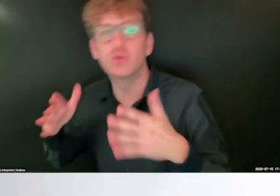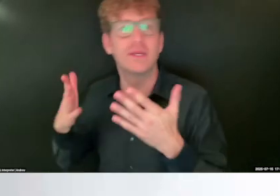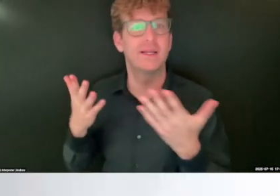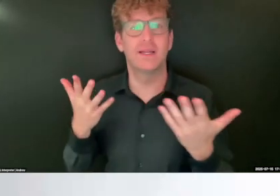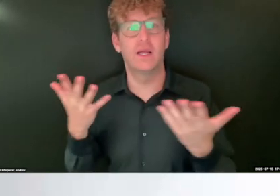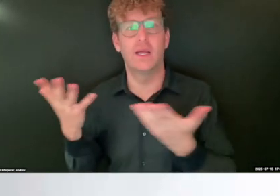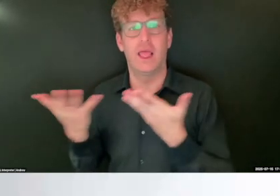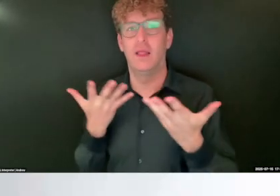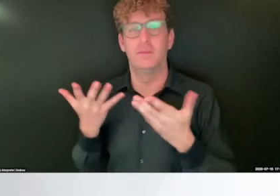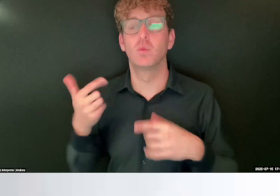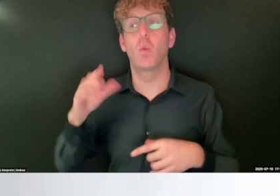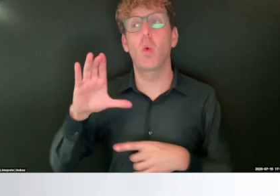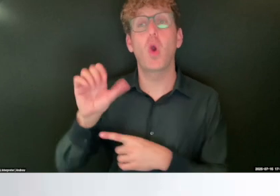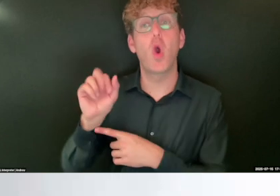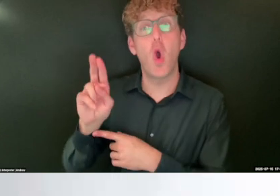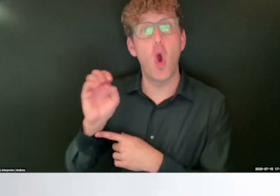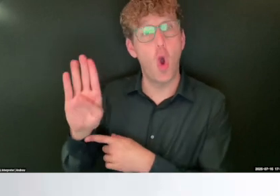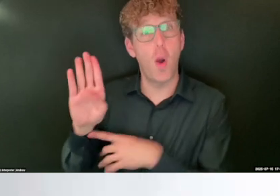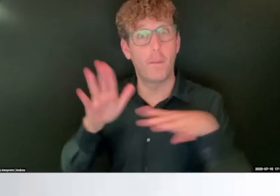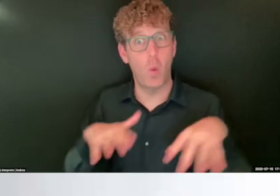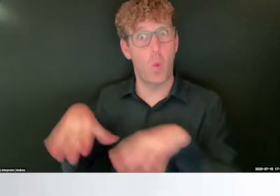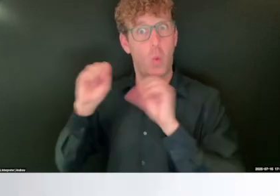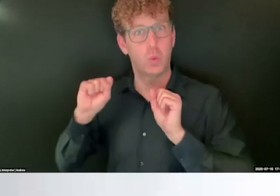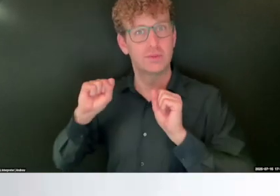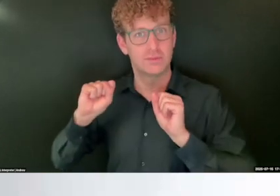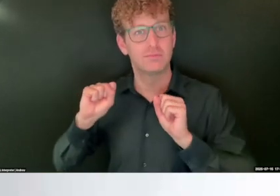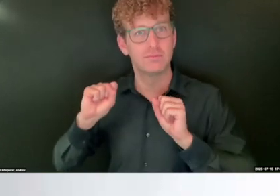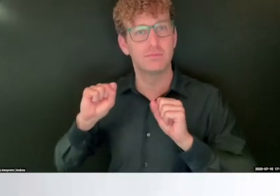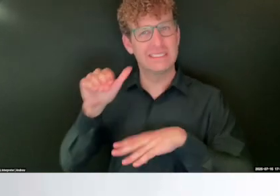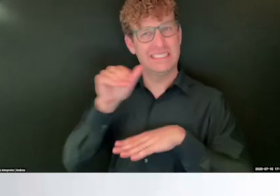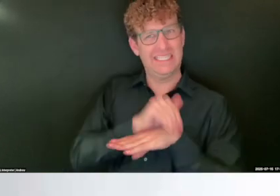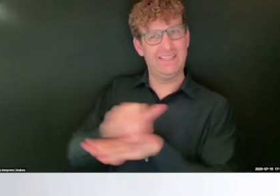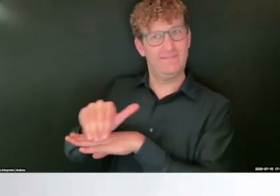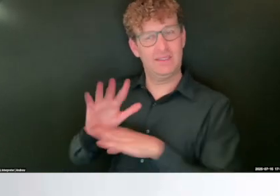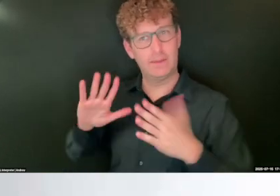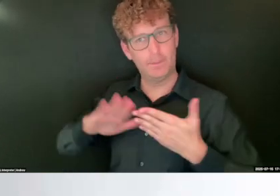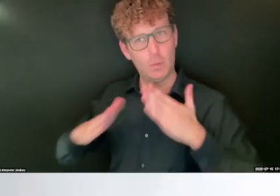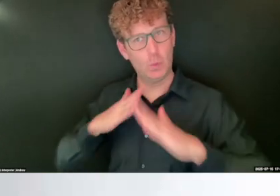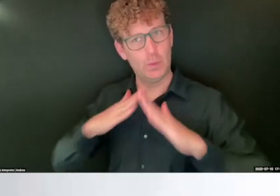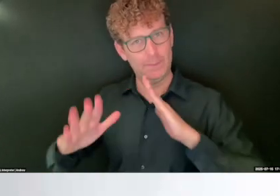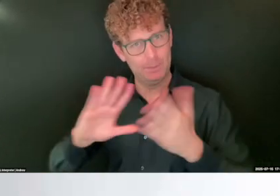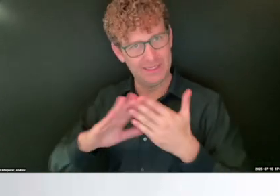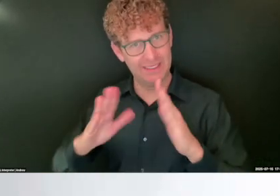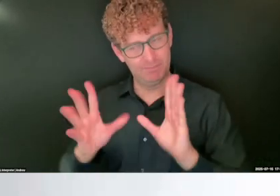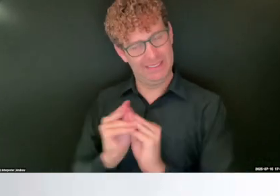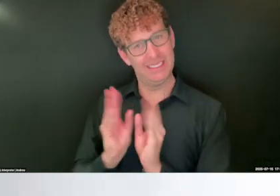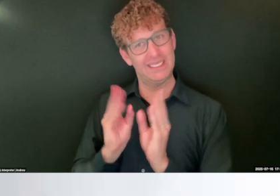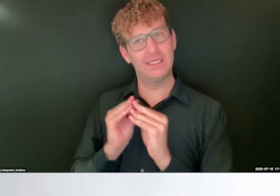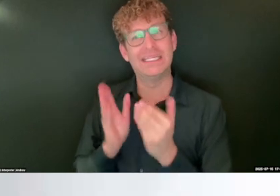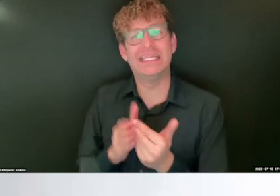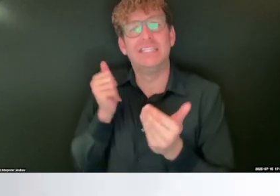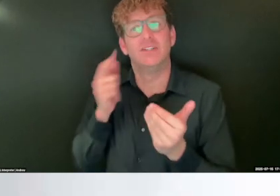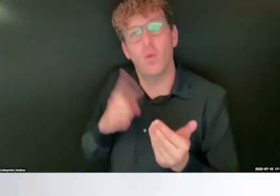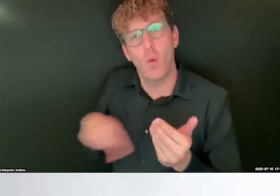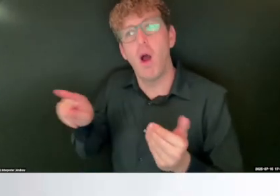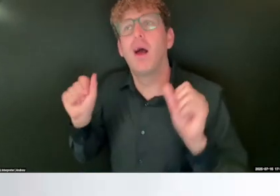evening community meetings to make it easier for community members and people not associated with an